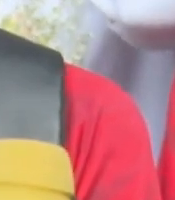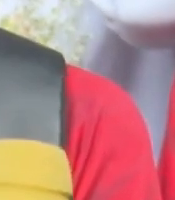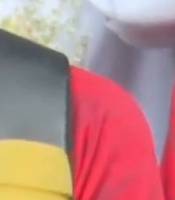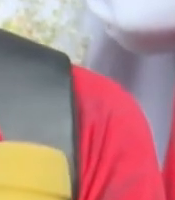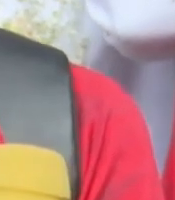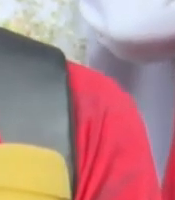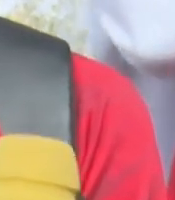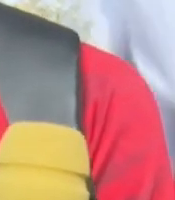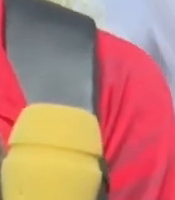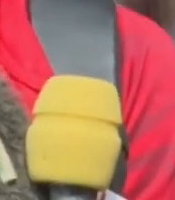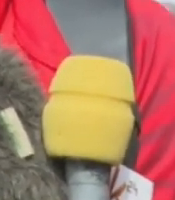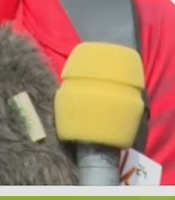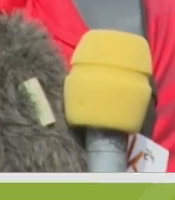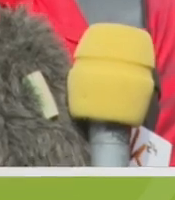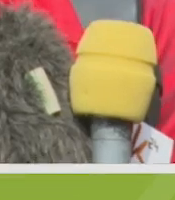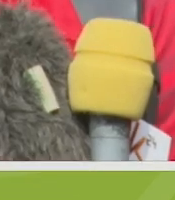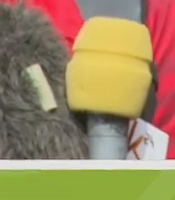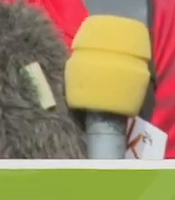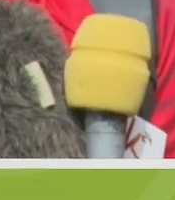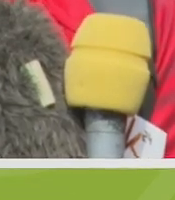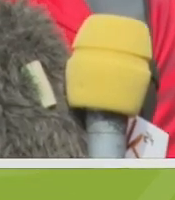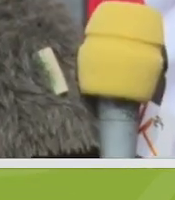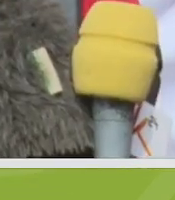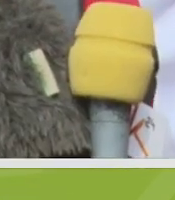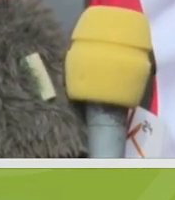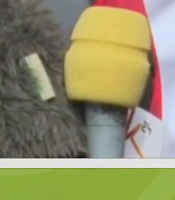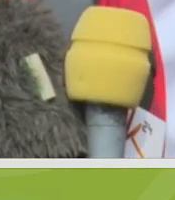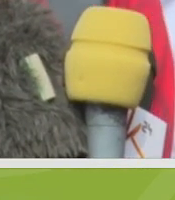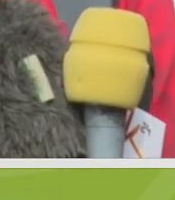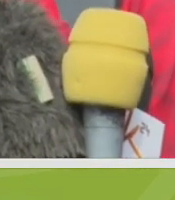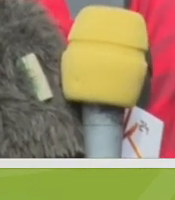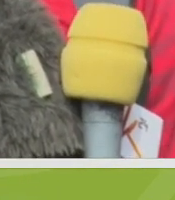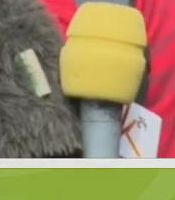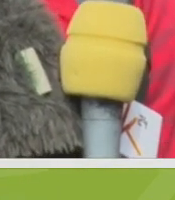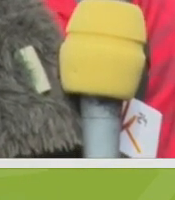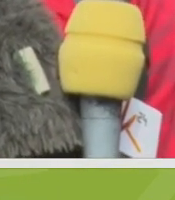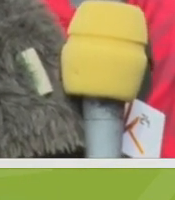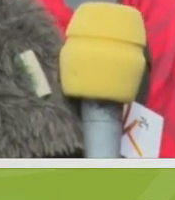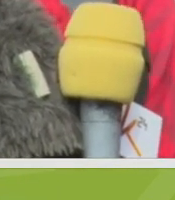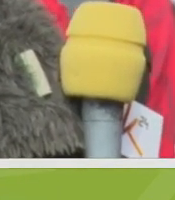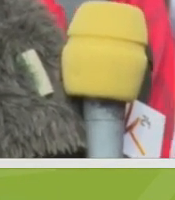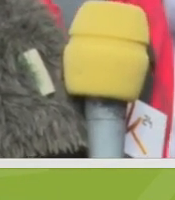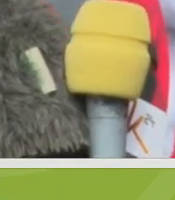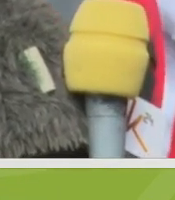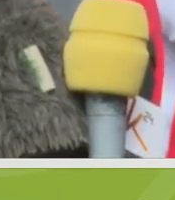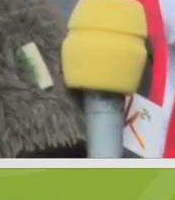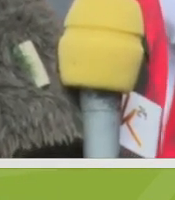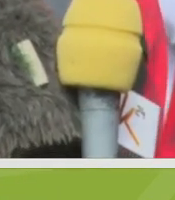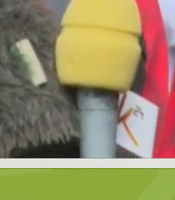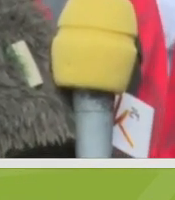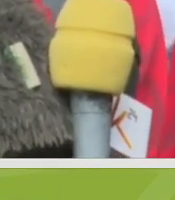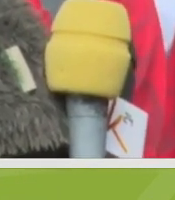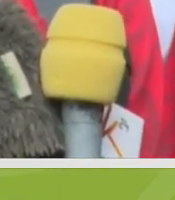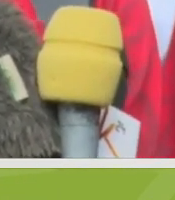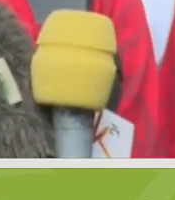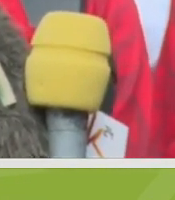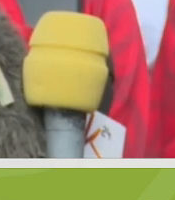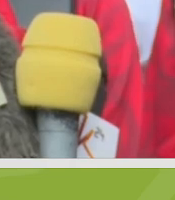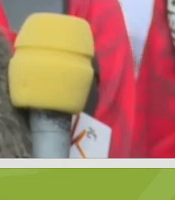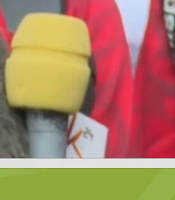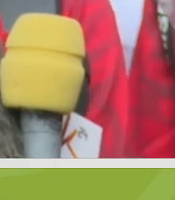wakutane na sisi wa Kenya, tuonyeshe kweli sisi pia tunaweza. The spirit iko very high, tunajituma